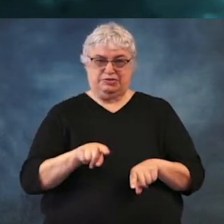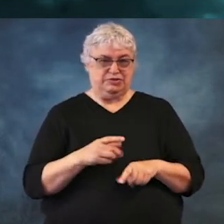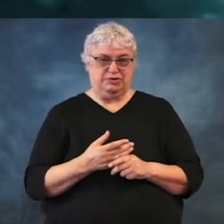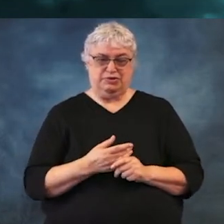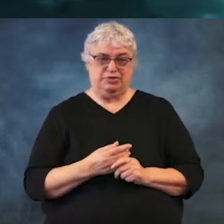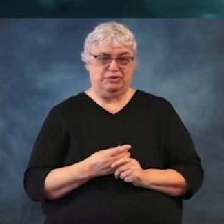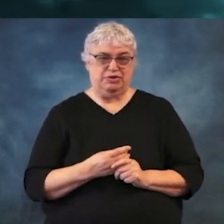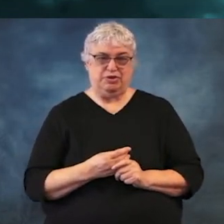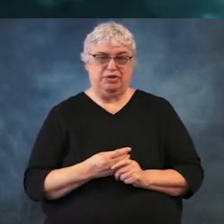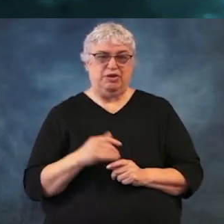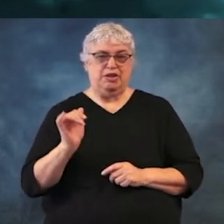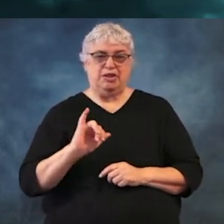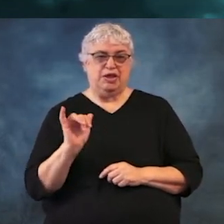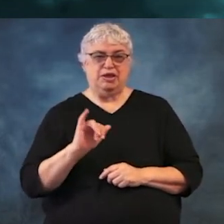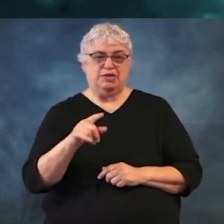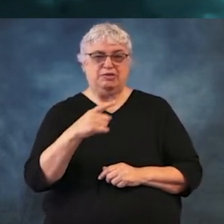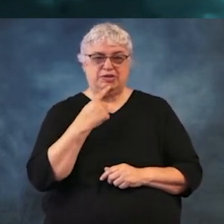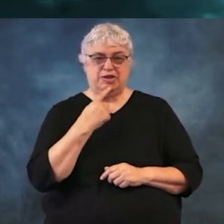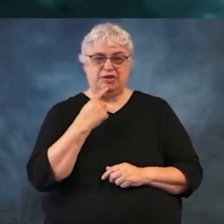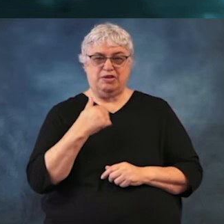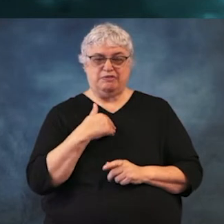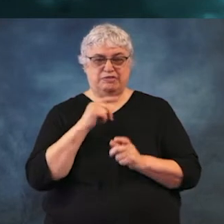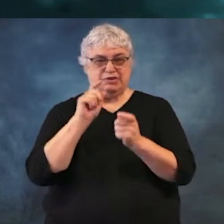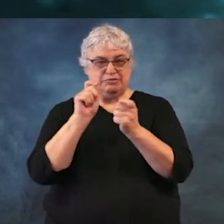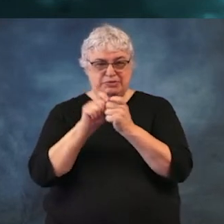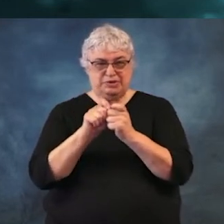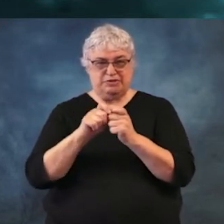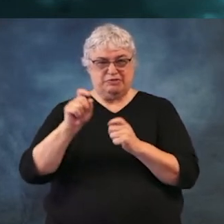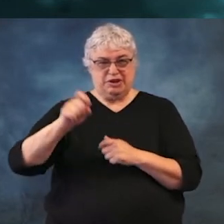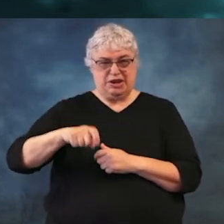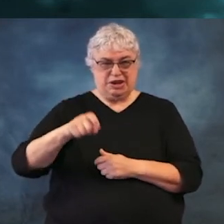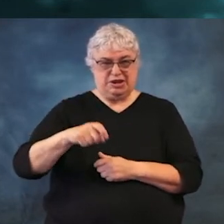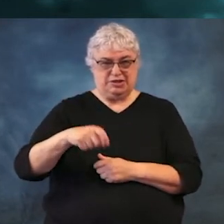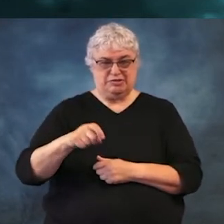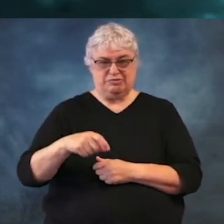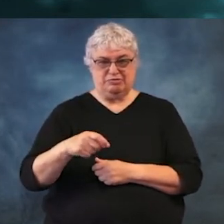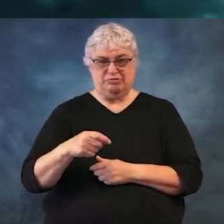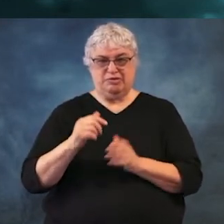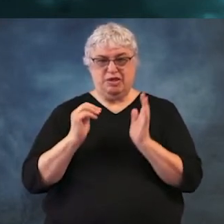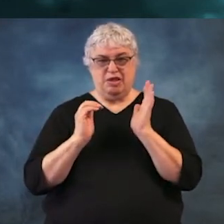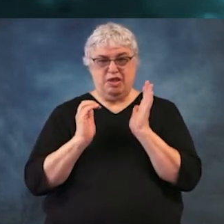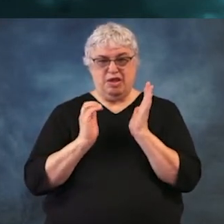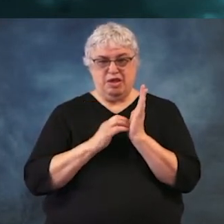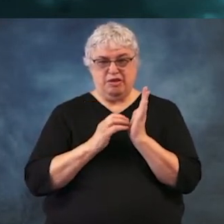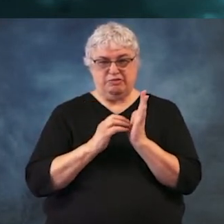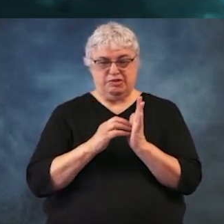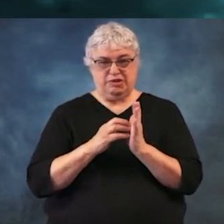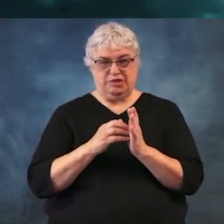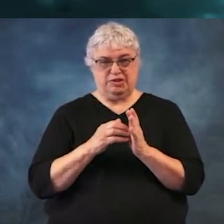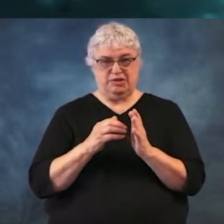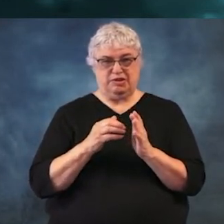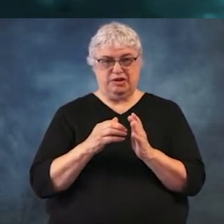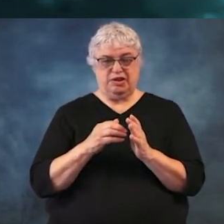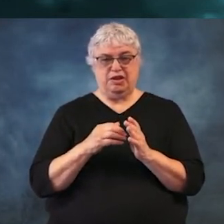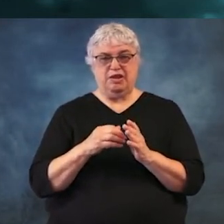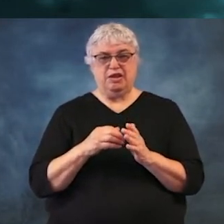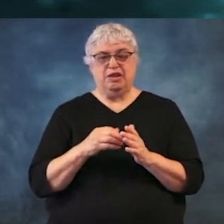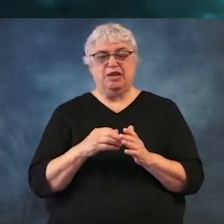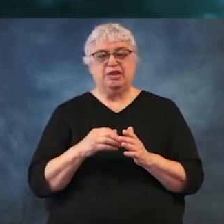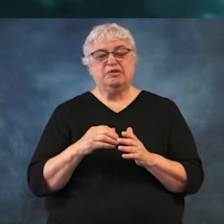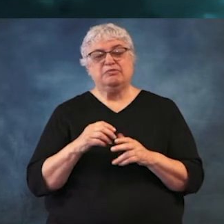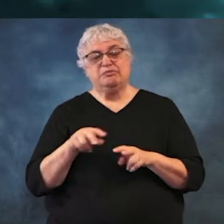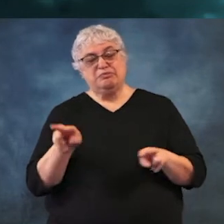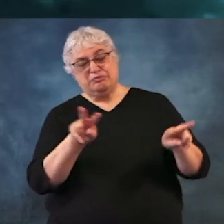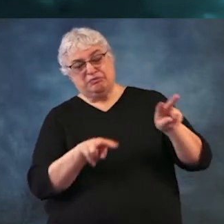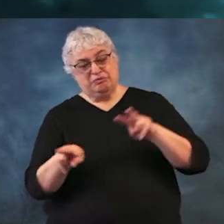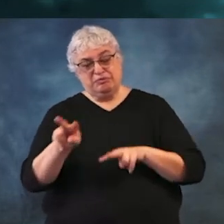those sorts of questions. Just like you said, like, you have very specific needs, and oftentimes going and just taking a tour